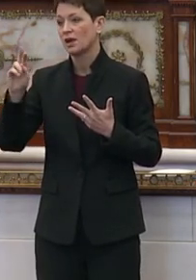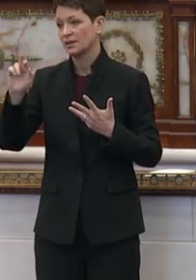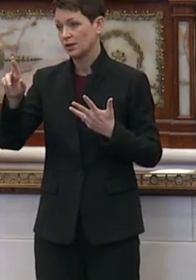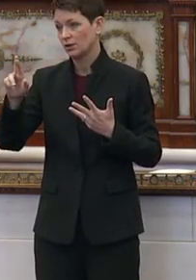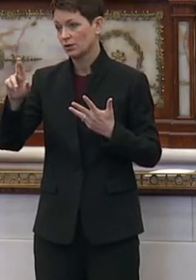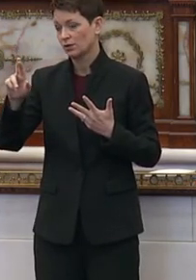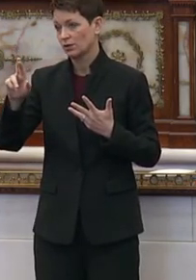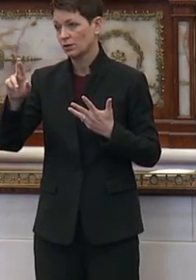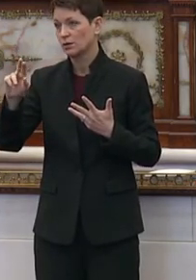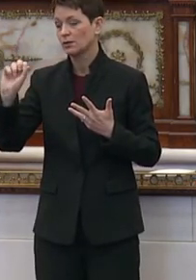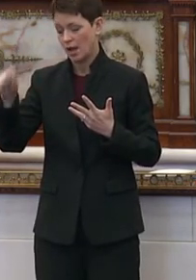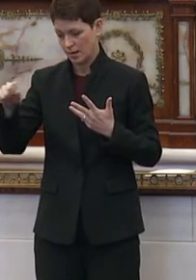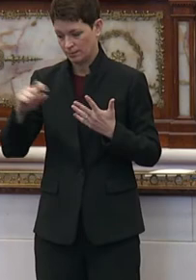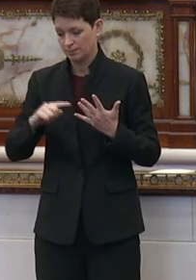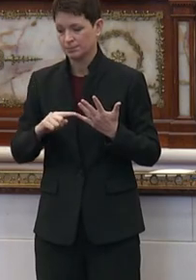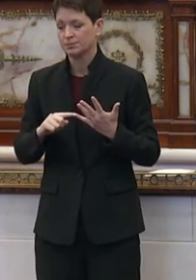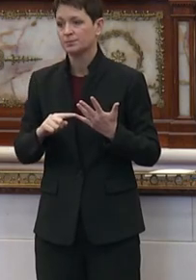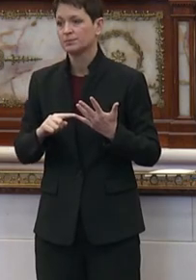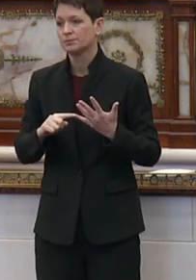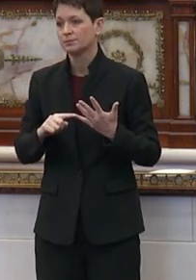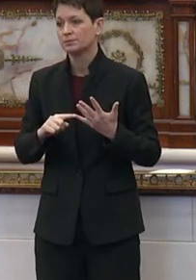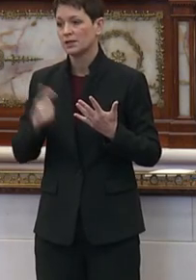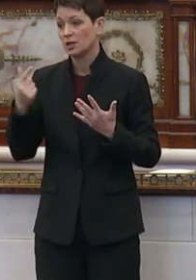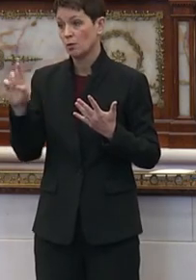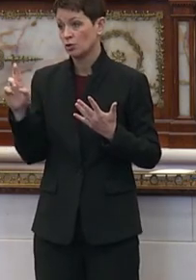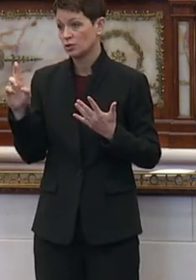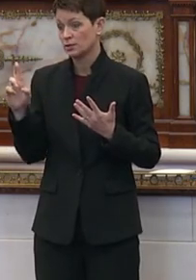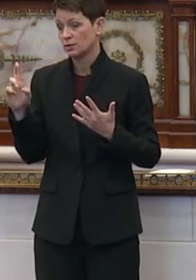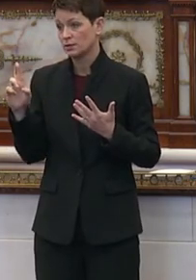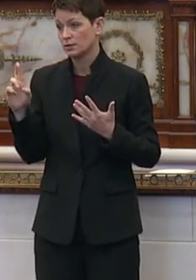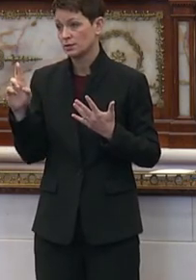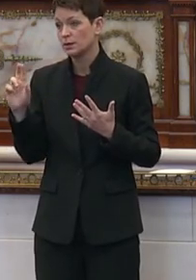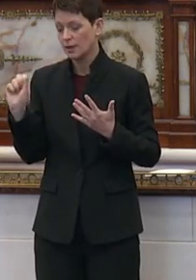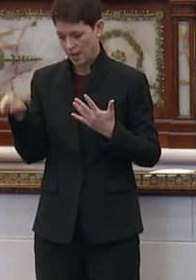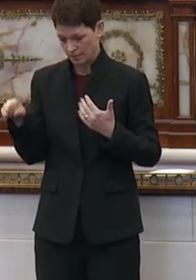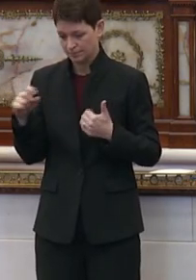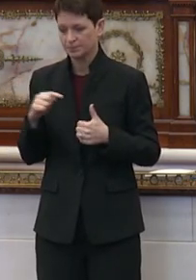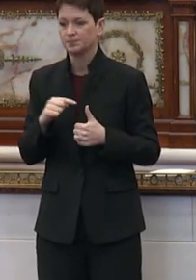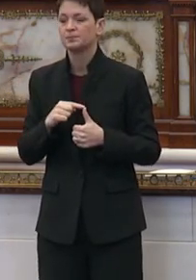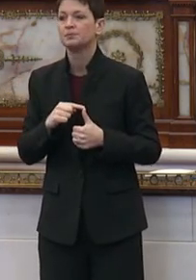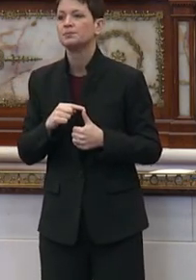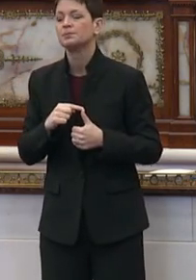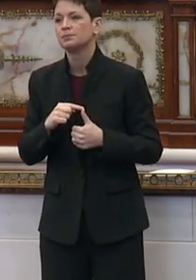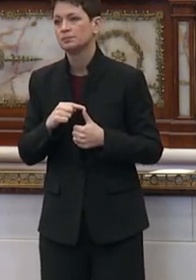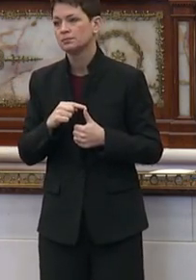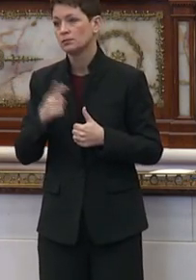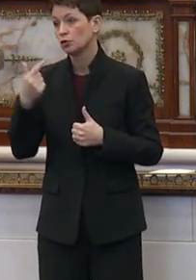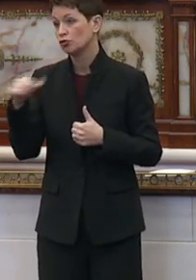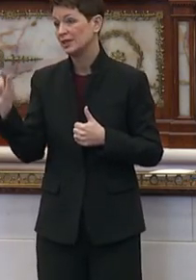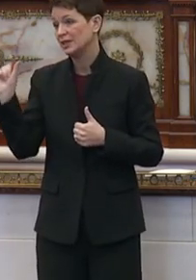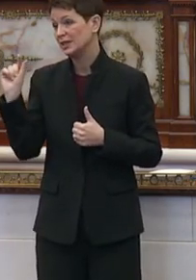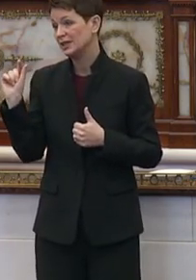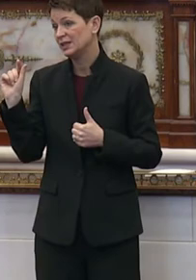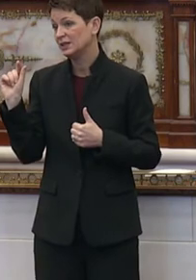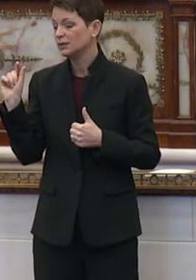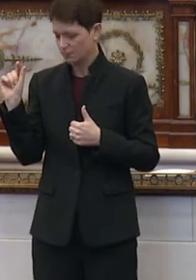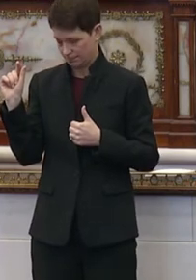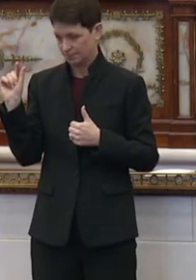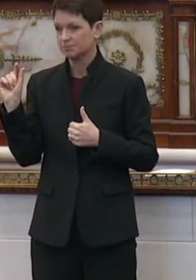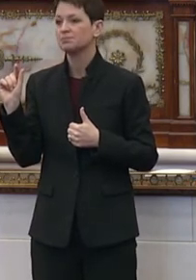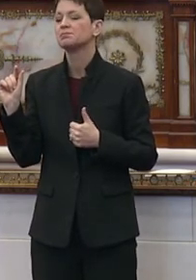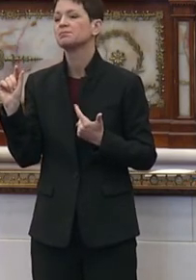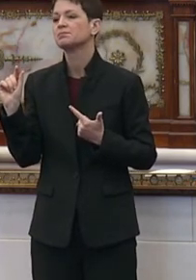Gauthier? Aye. Councilwoman Gilmer Richardson? Aye. Councilman Green?